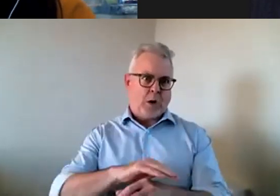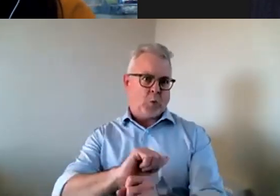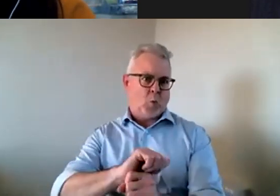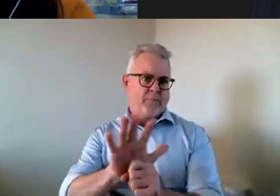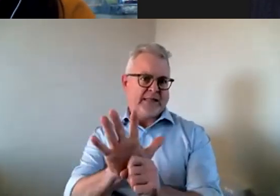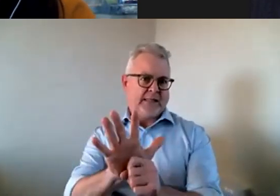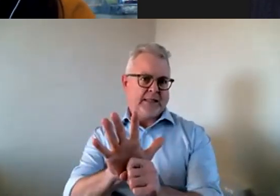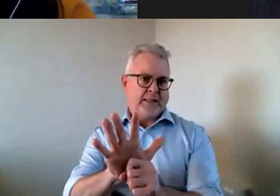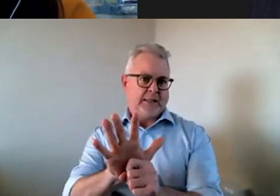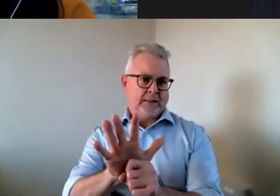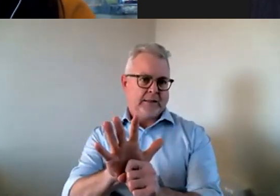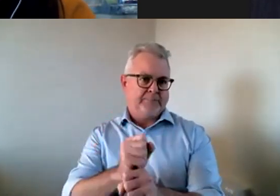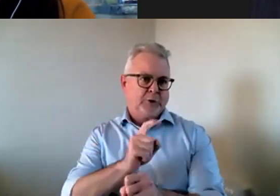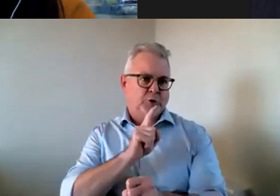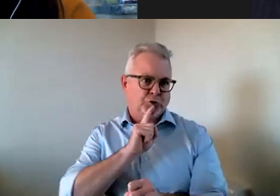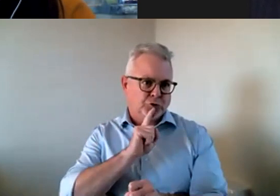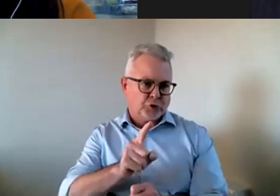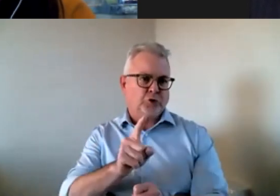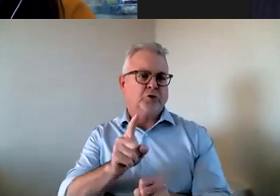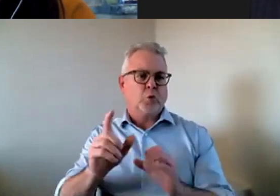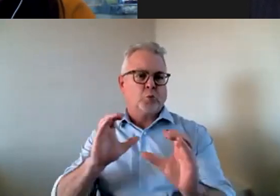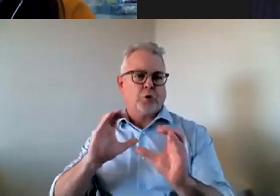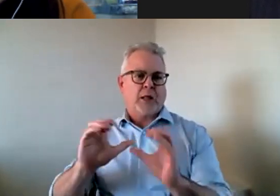Coordinator. I've been working on COVID